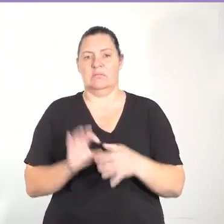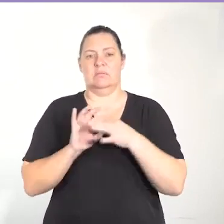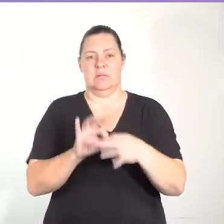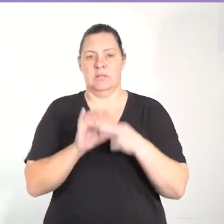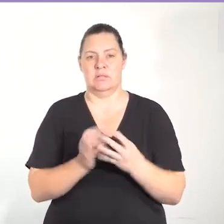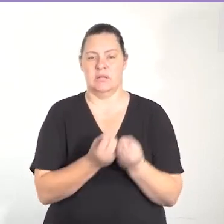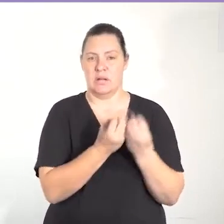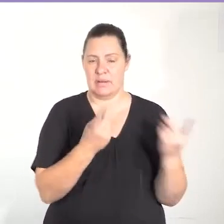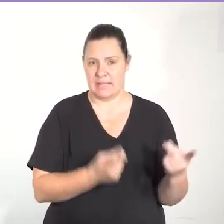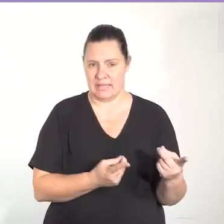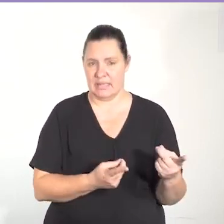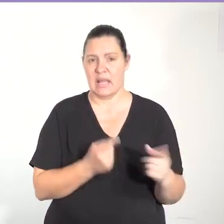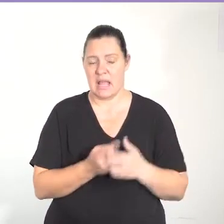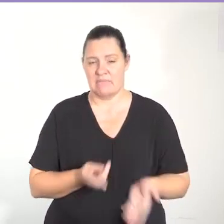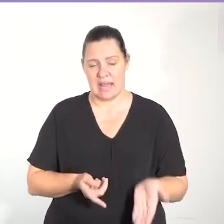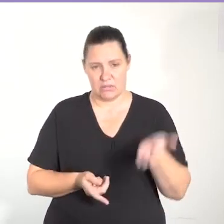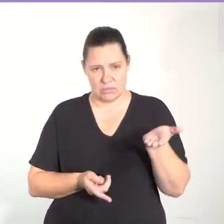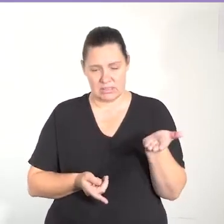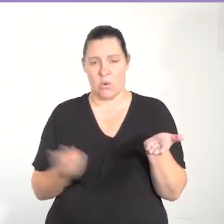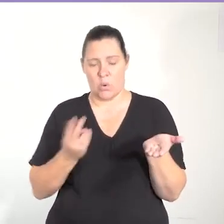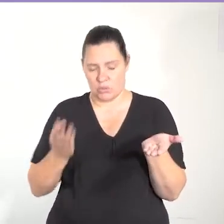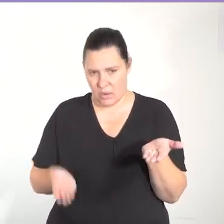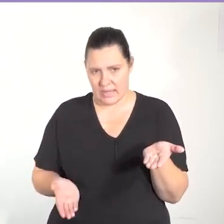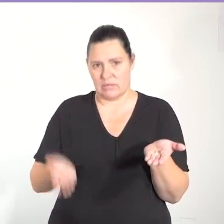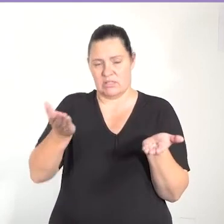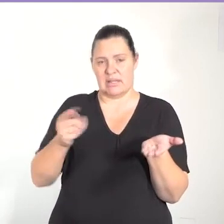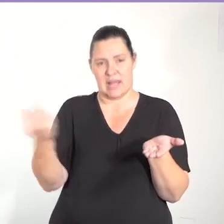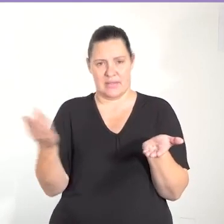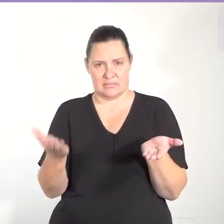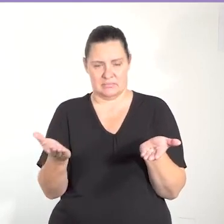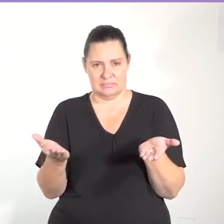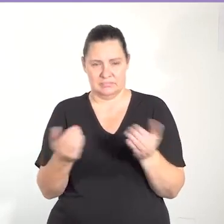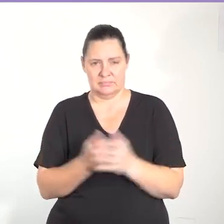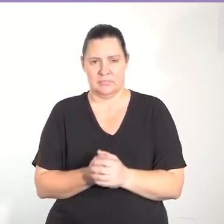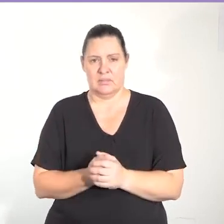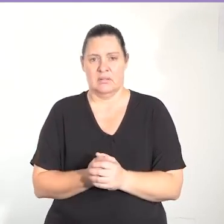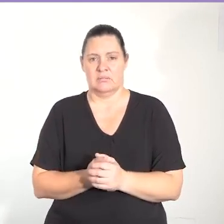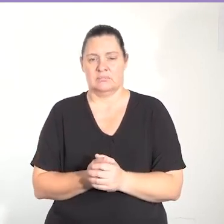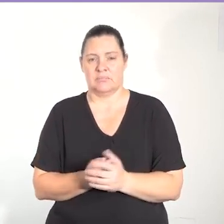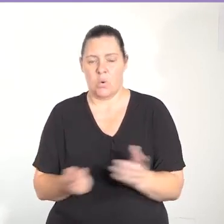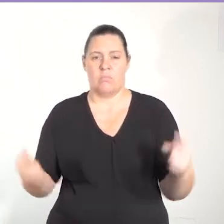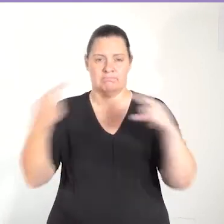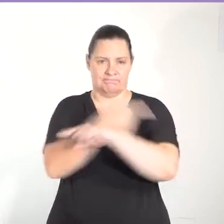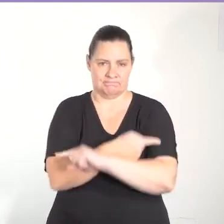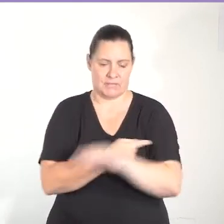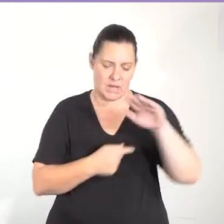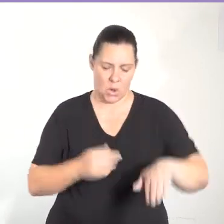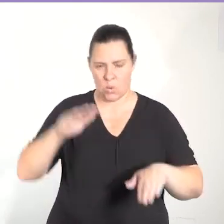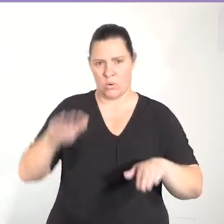is a relation between quantities where an increase in one is also an increase in the other, or vice